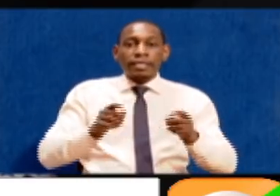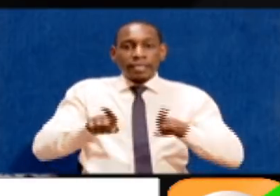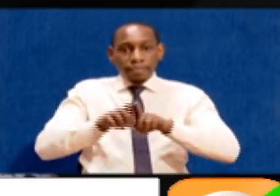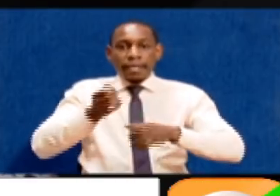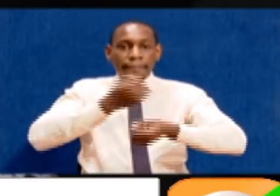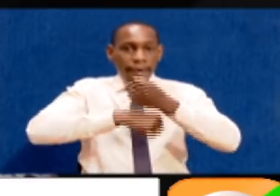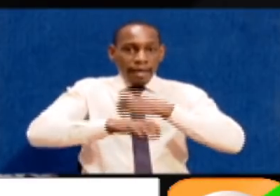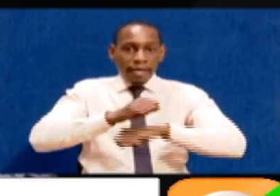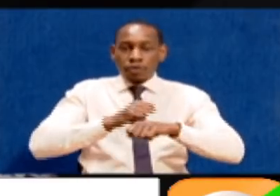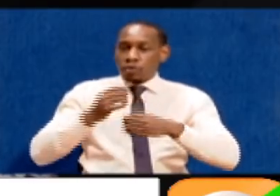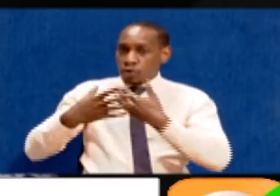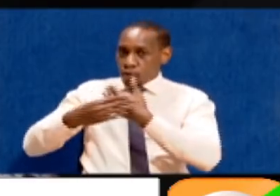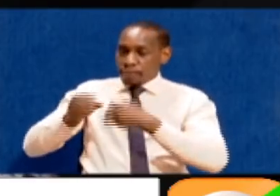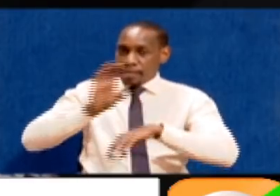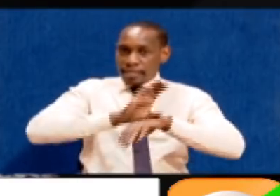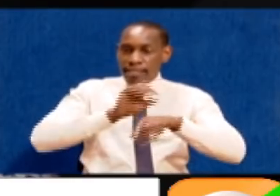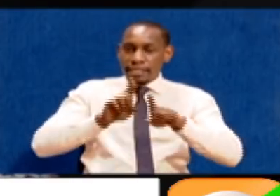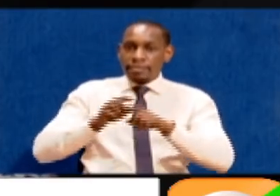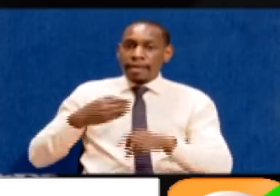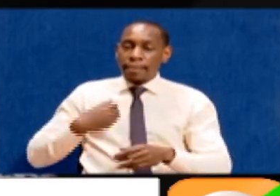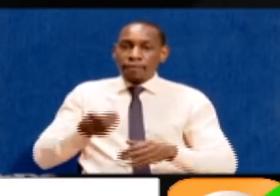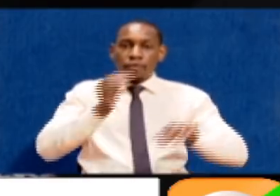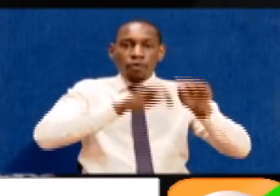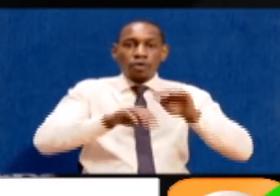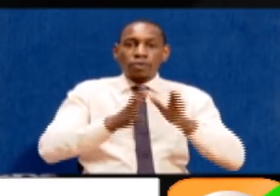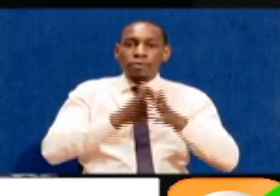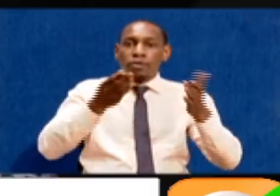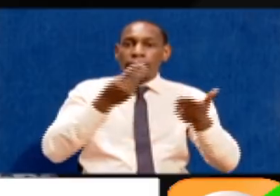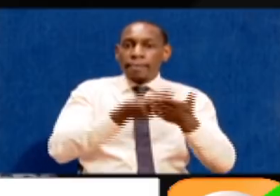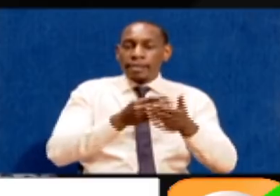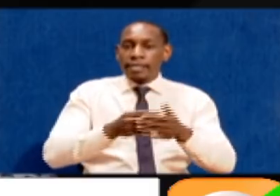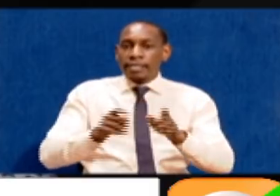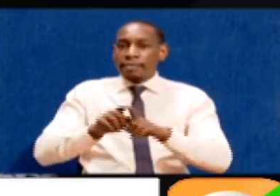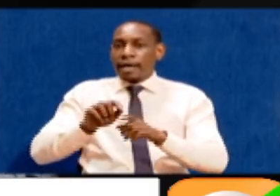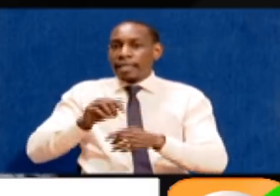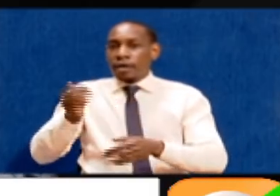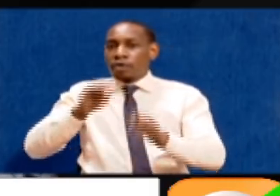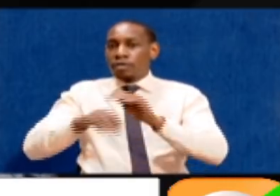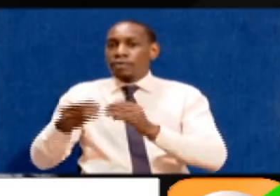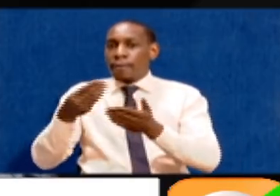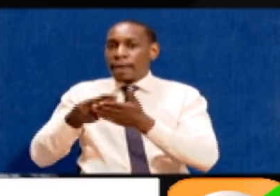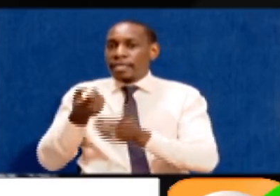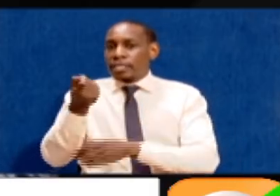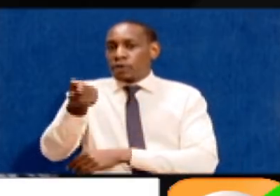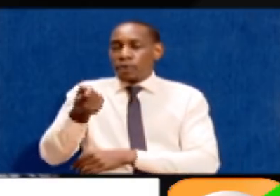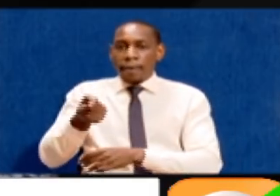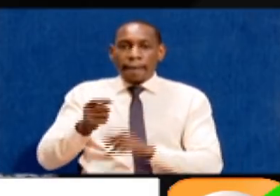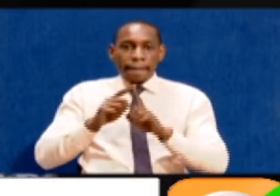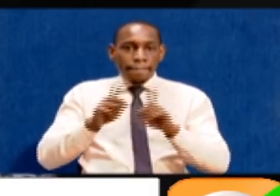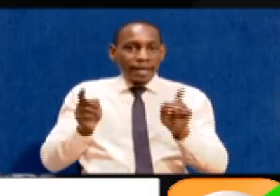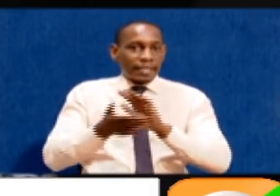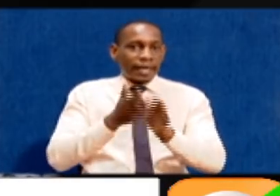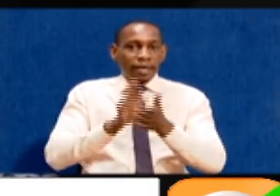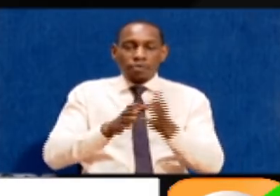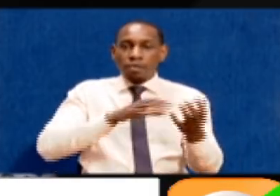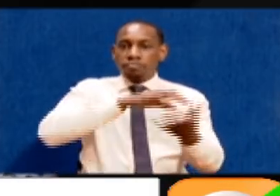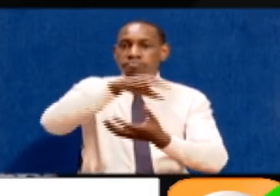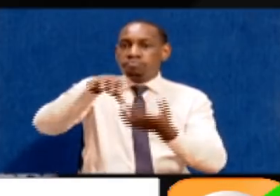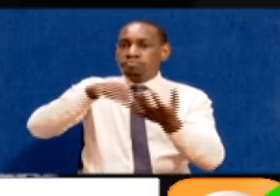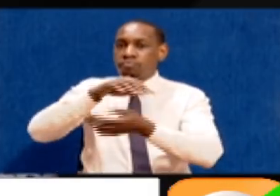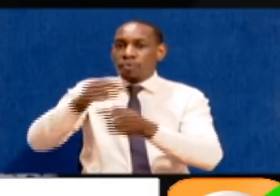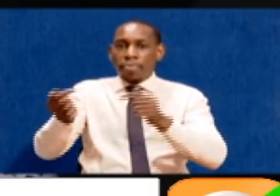church. And we get big monies, we get small monies. you don't hear this kind of